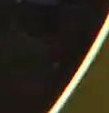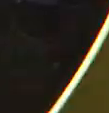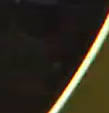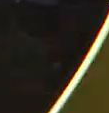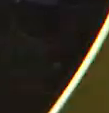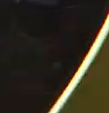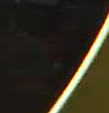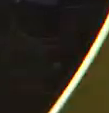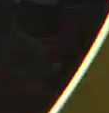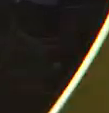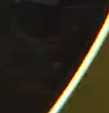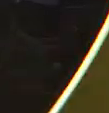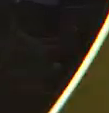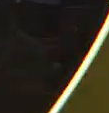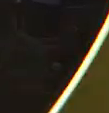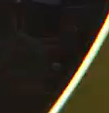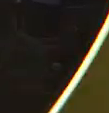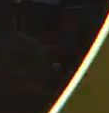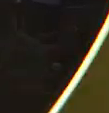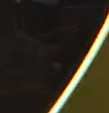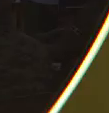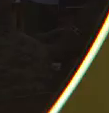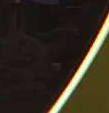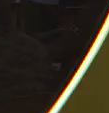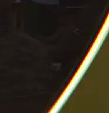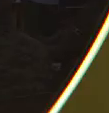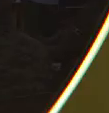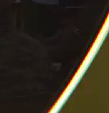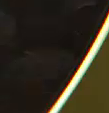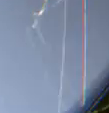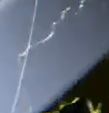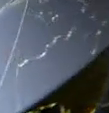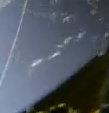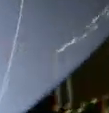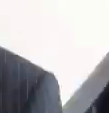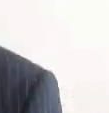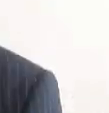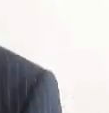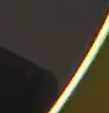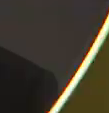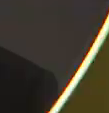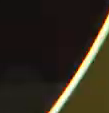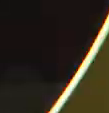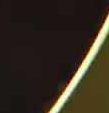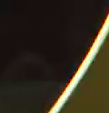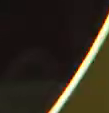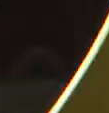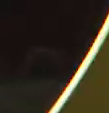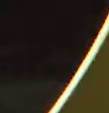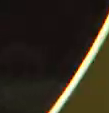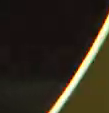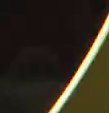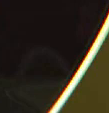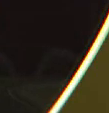President Museveni urges leaders to form SACCOs, says salary increments will sink the economy.